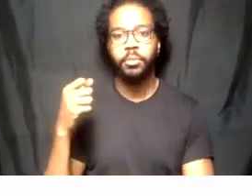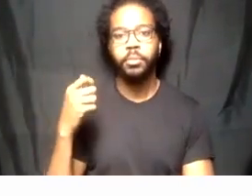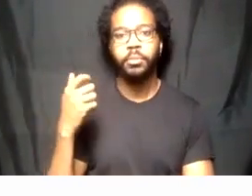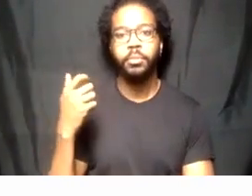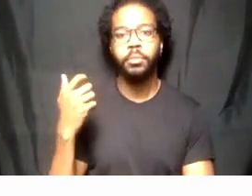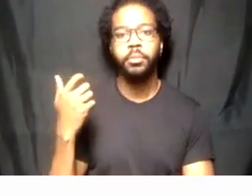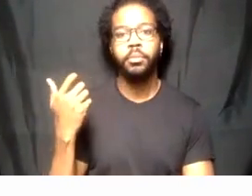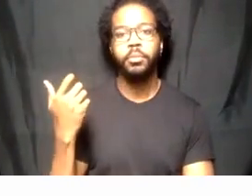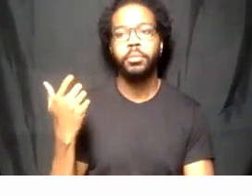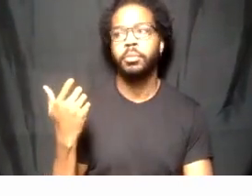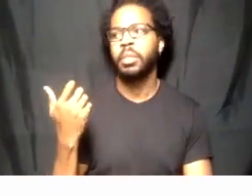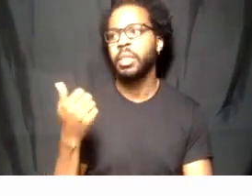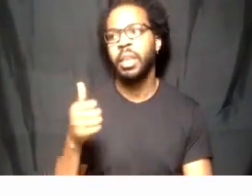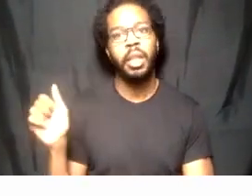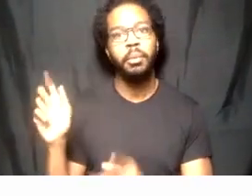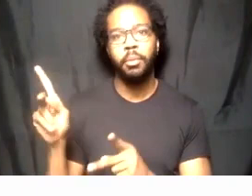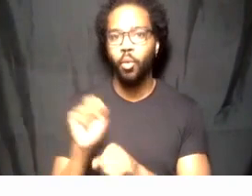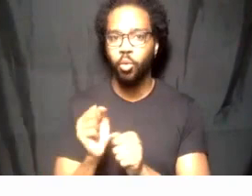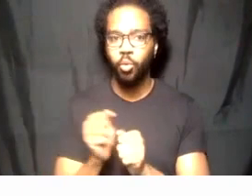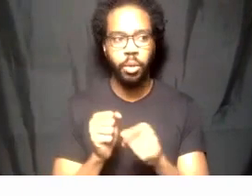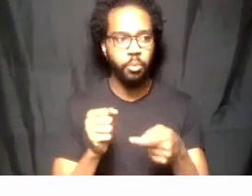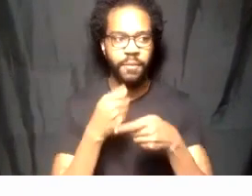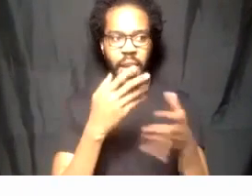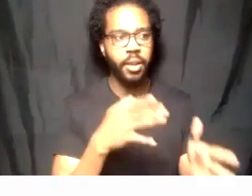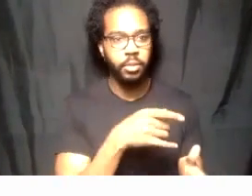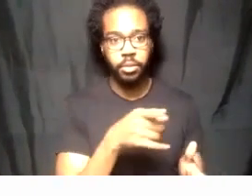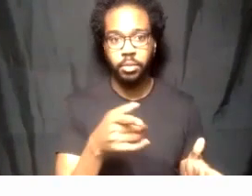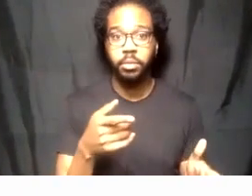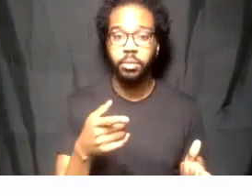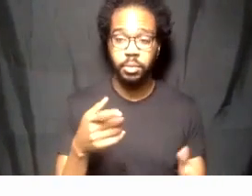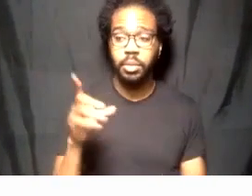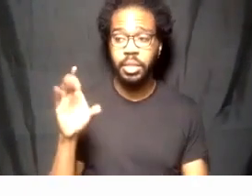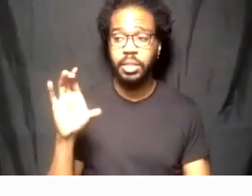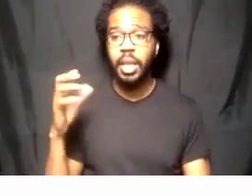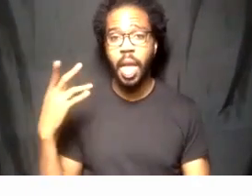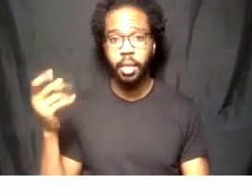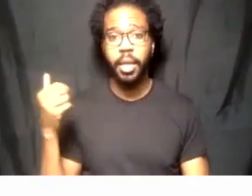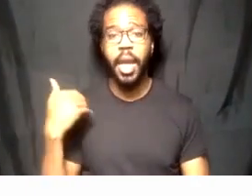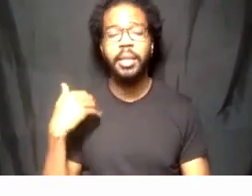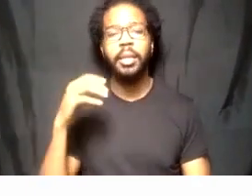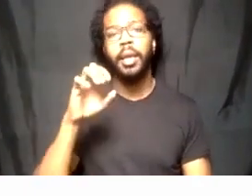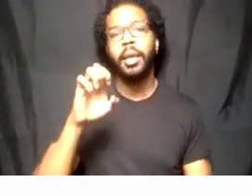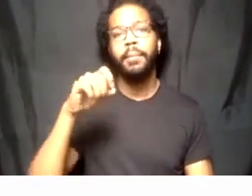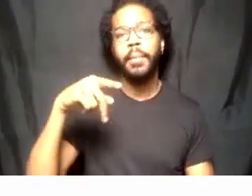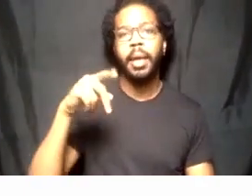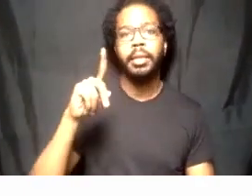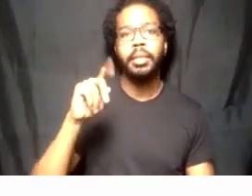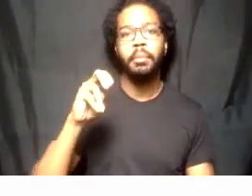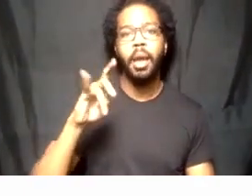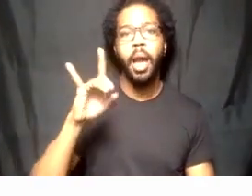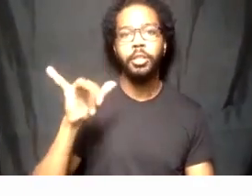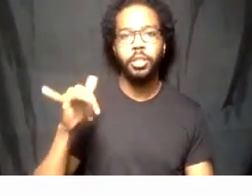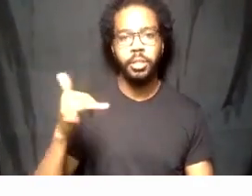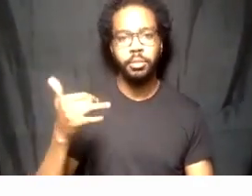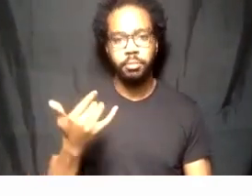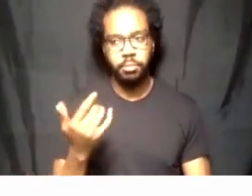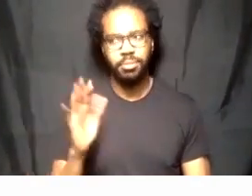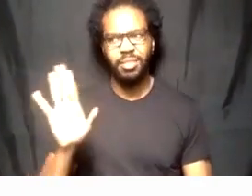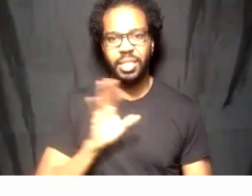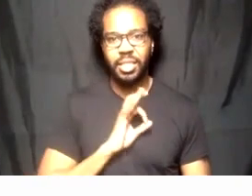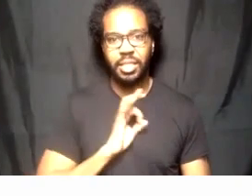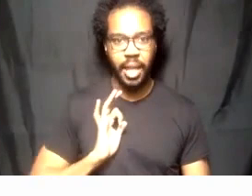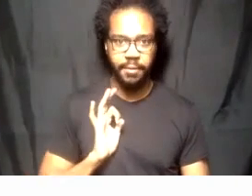for providers who may be positive. DC Health then does have their epidemiology staff. That's the staff who are responsible